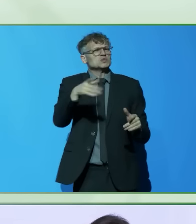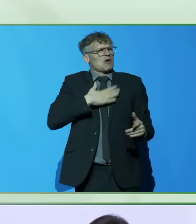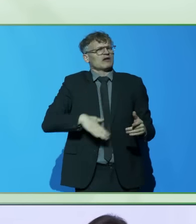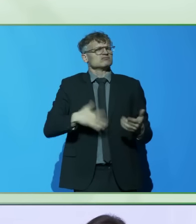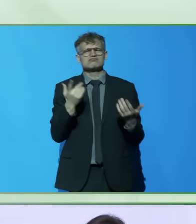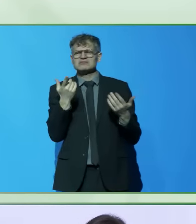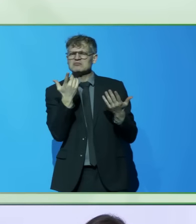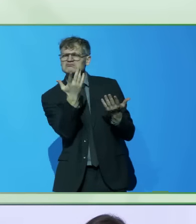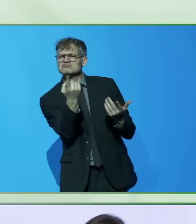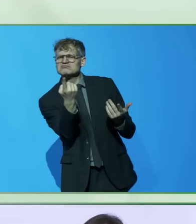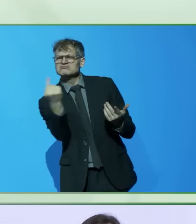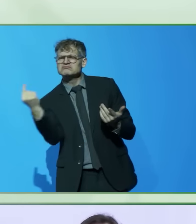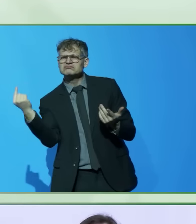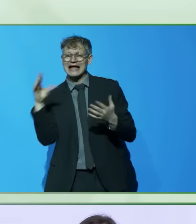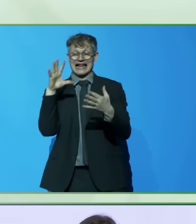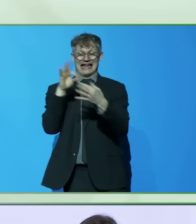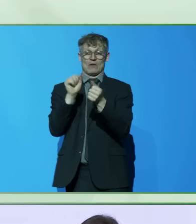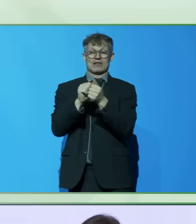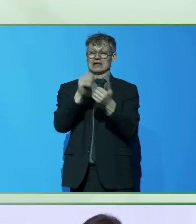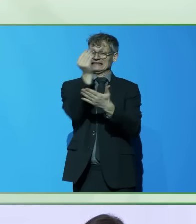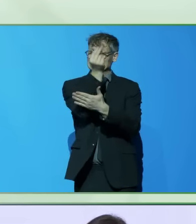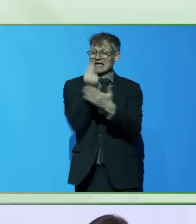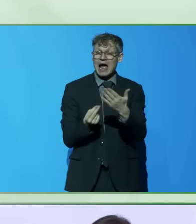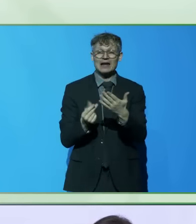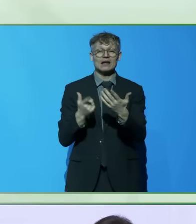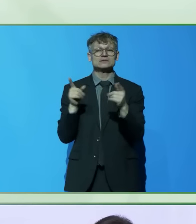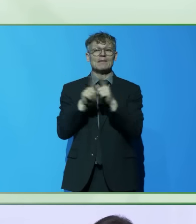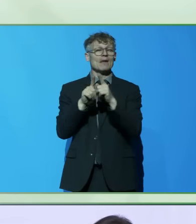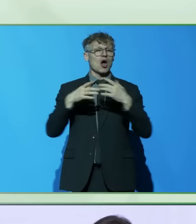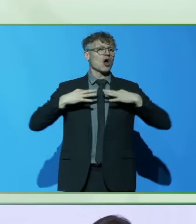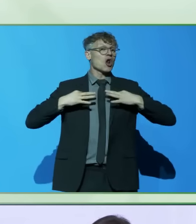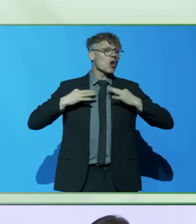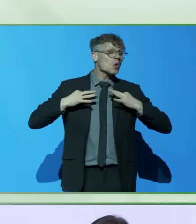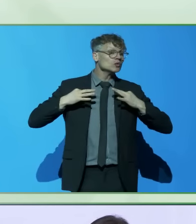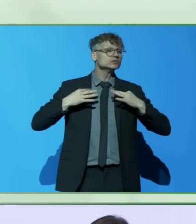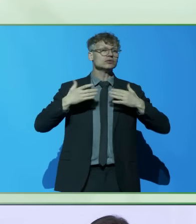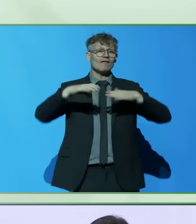baseline statistics that we received was 91% of disabled customers